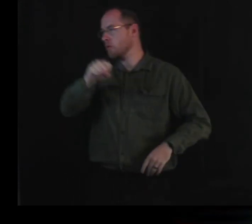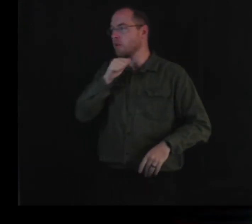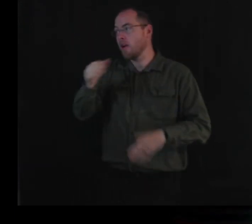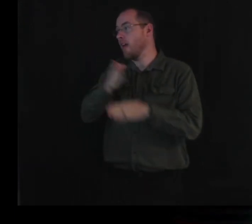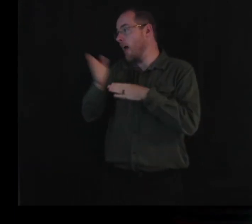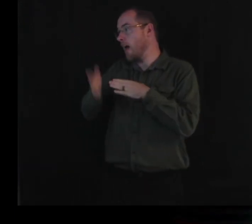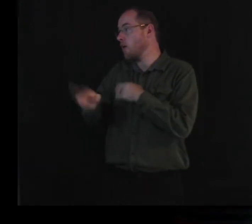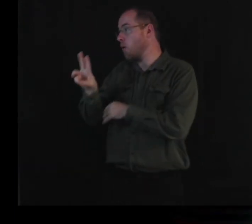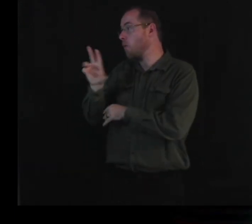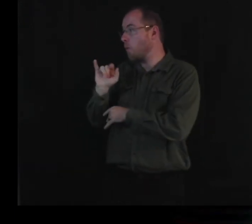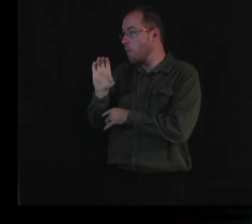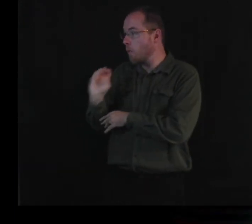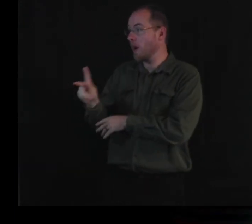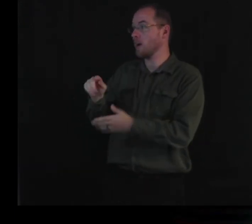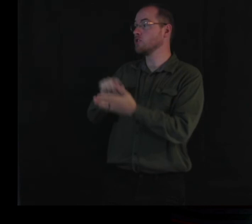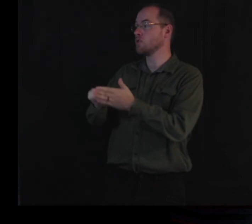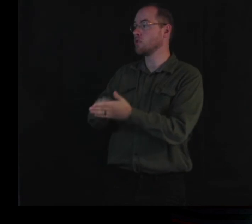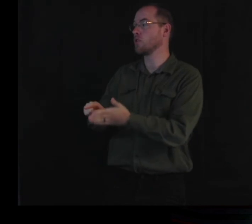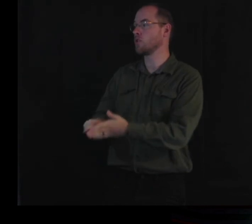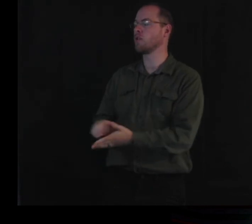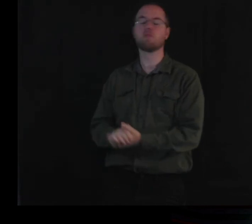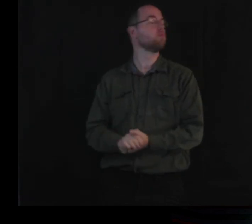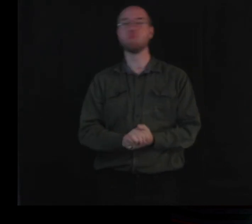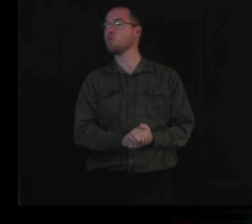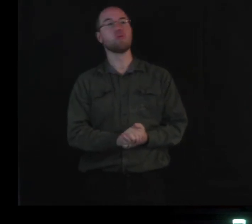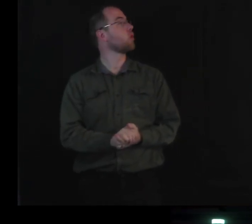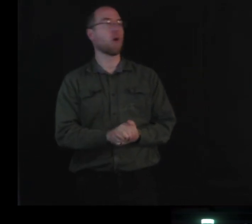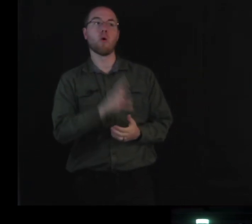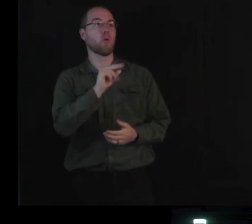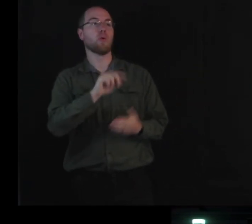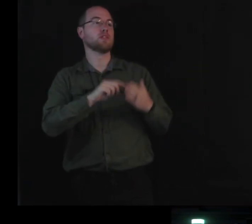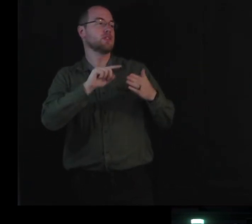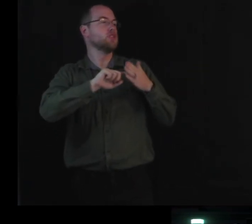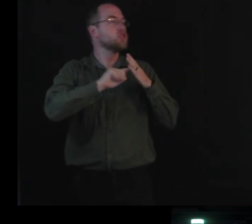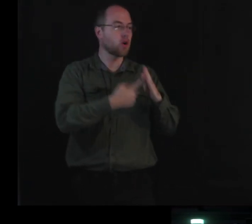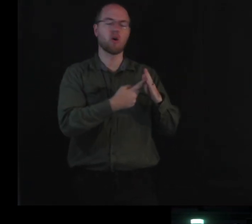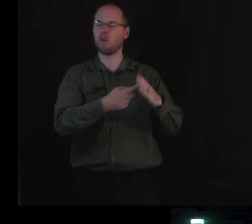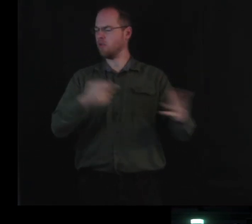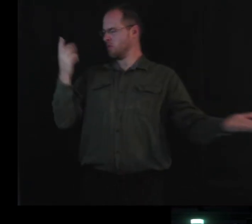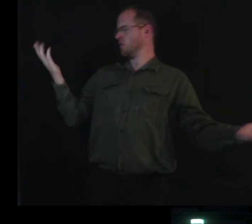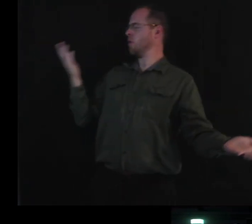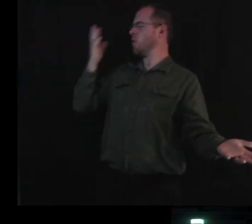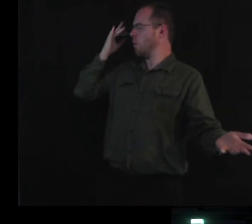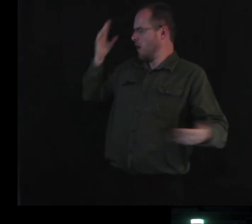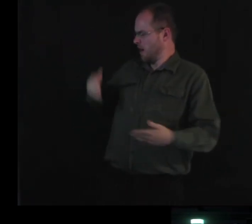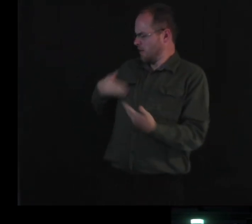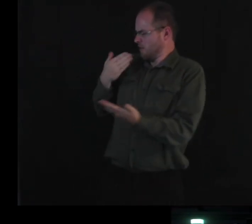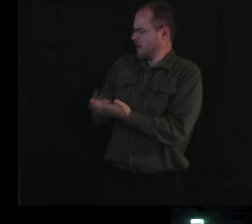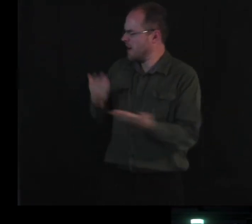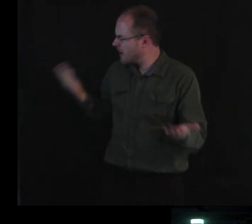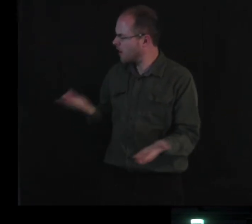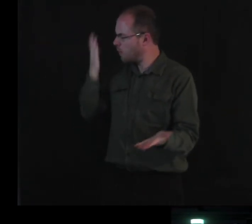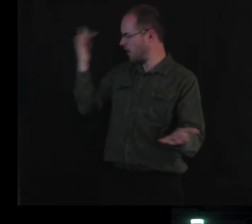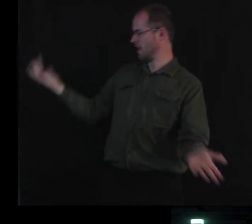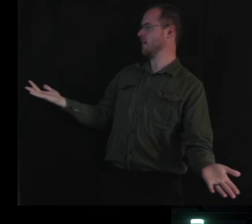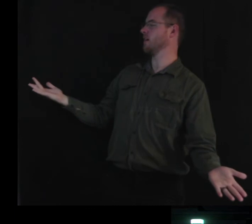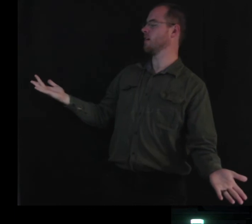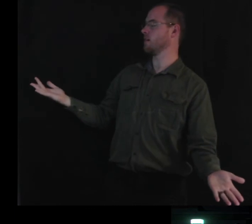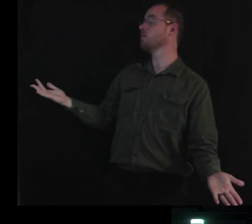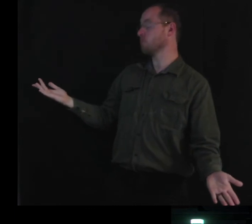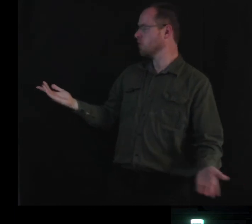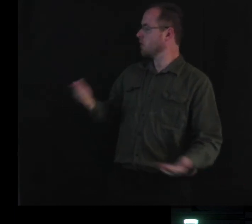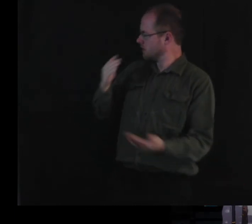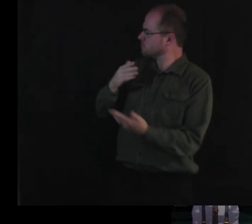no. He'd barely begun. Why on earth did you bring us here, Hex? It has been